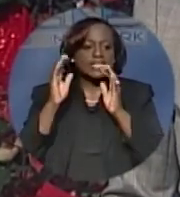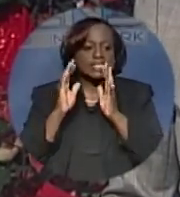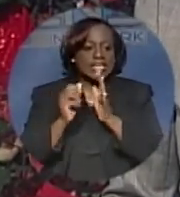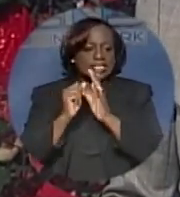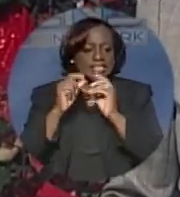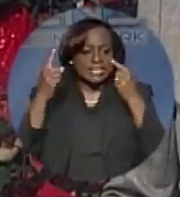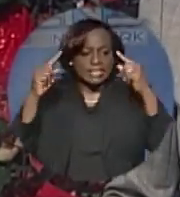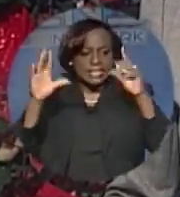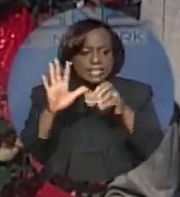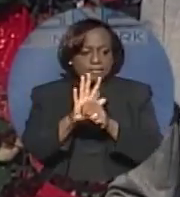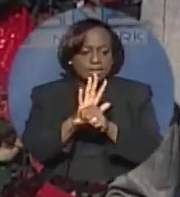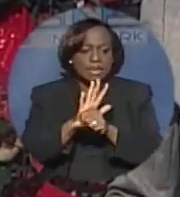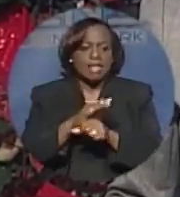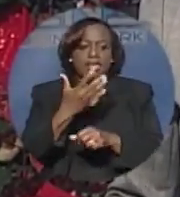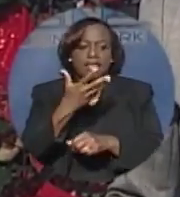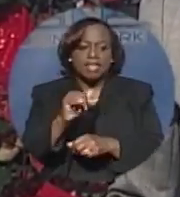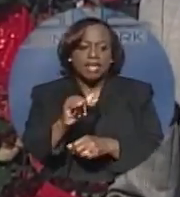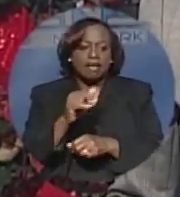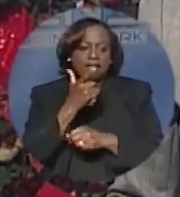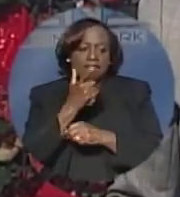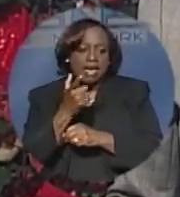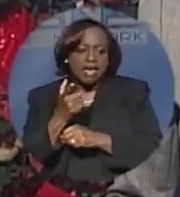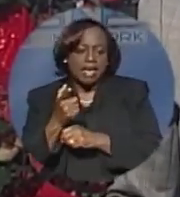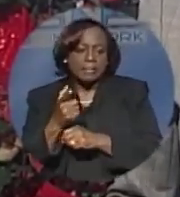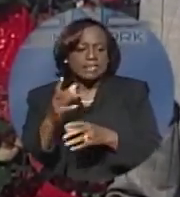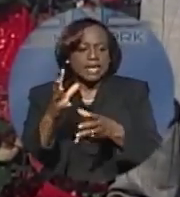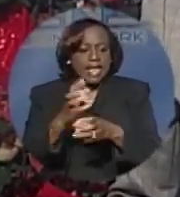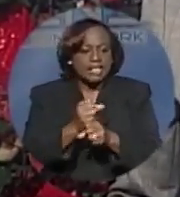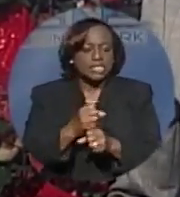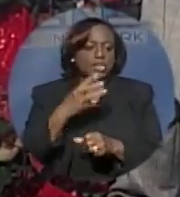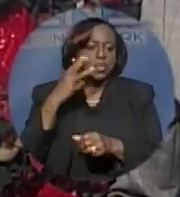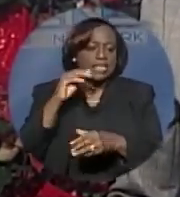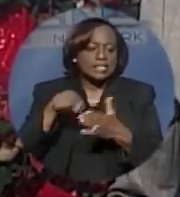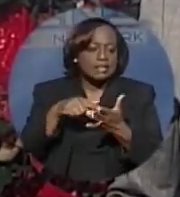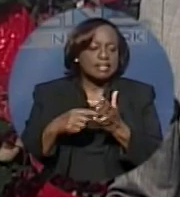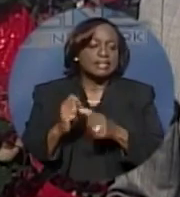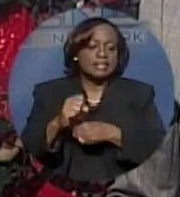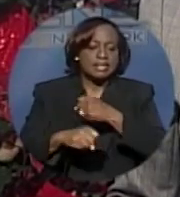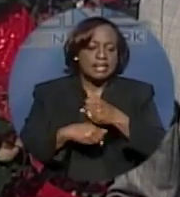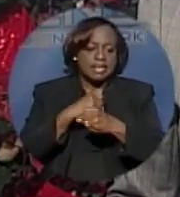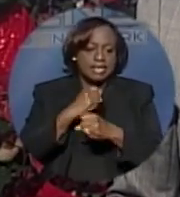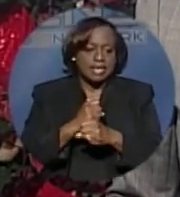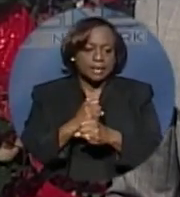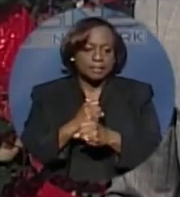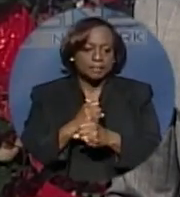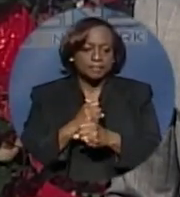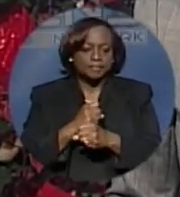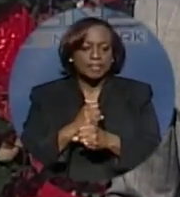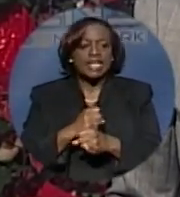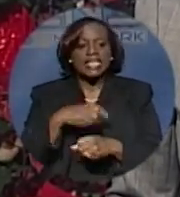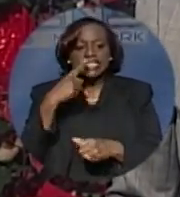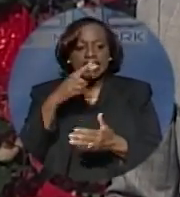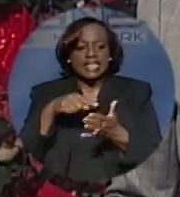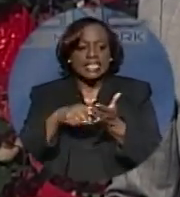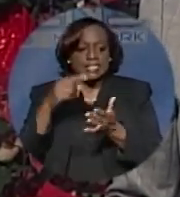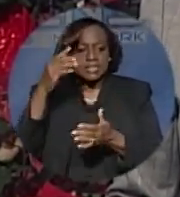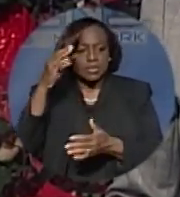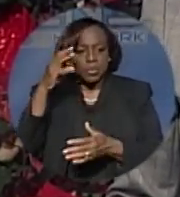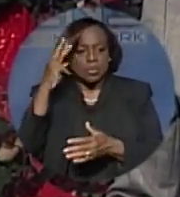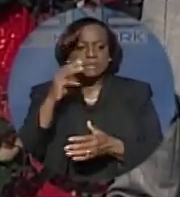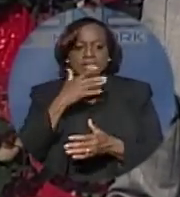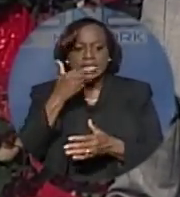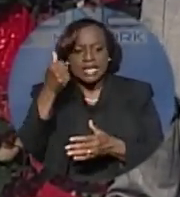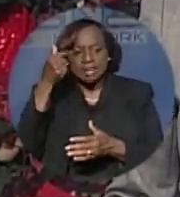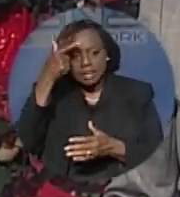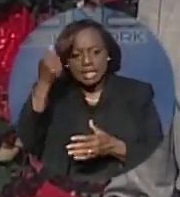for this year. Director of the National Crime Prevention Unit, Superintendent Stephen Dean, attributes this to good policing skills and the